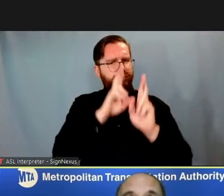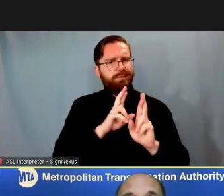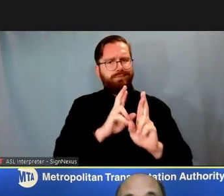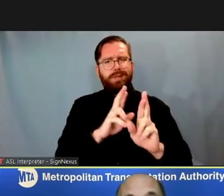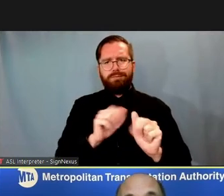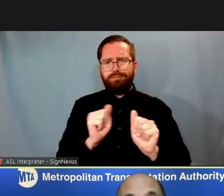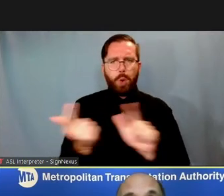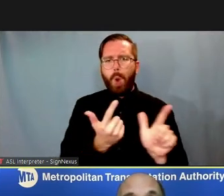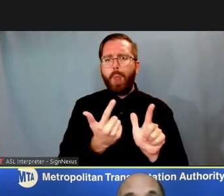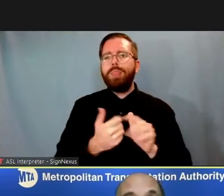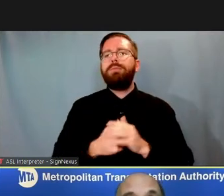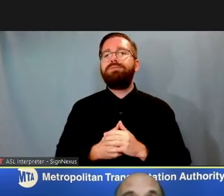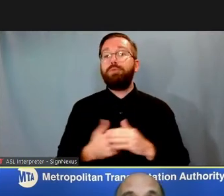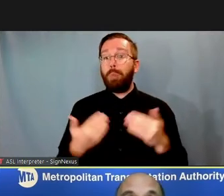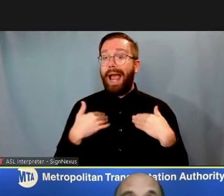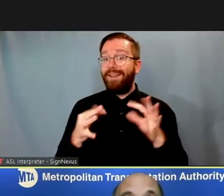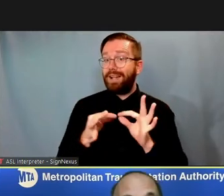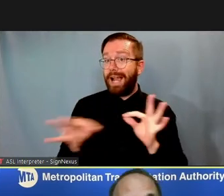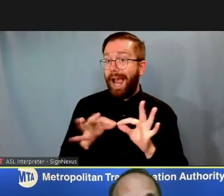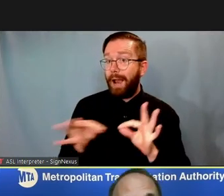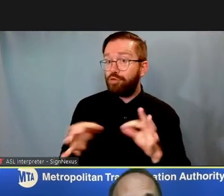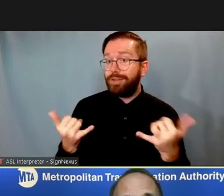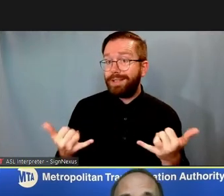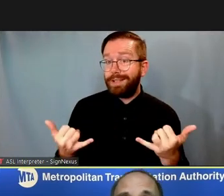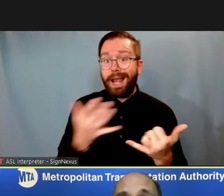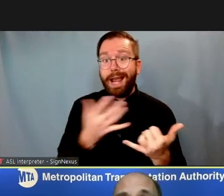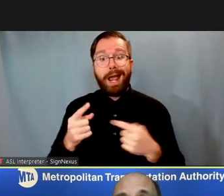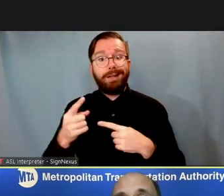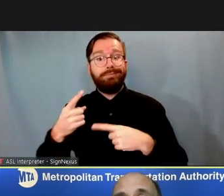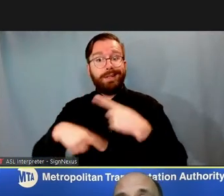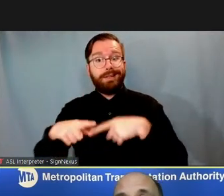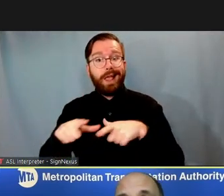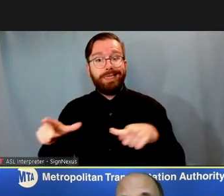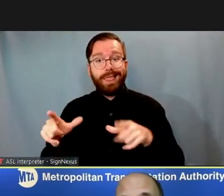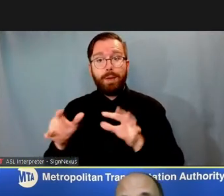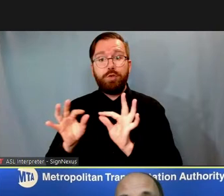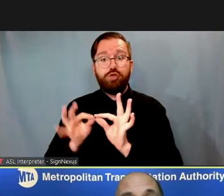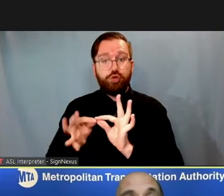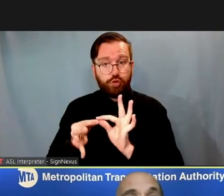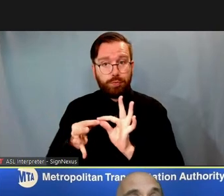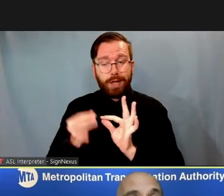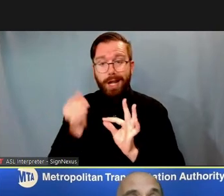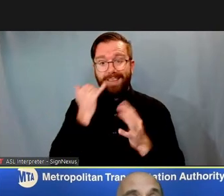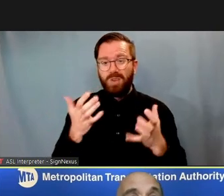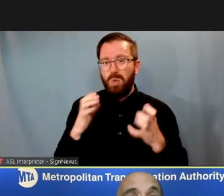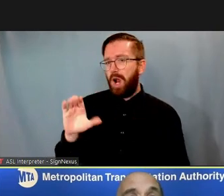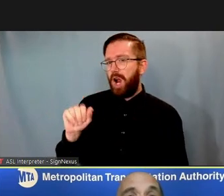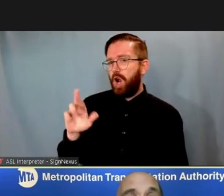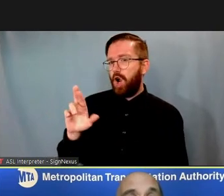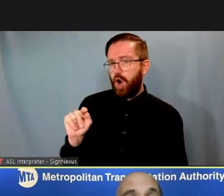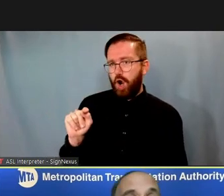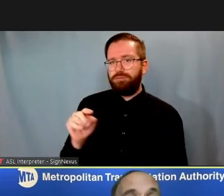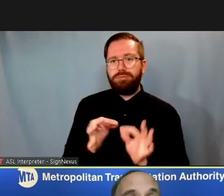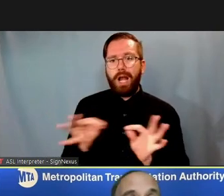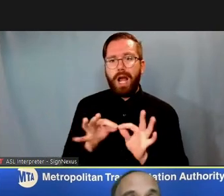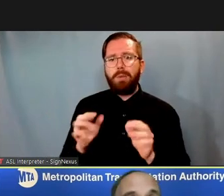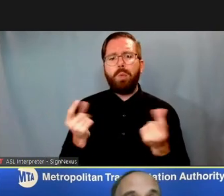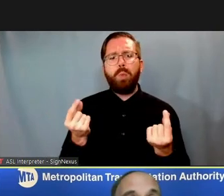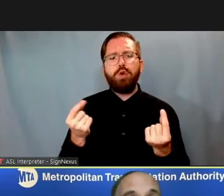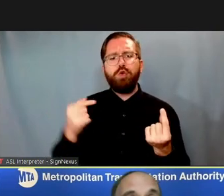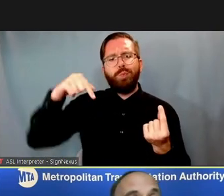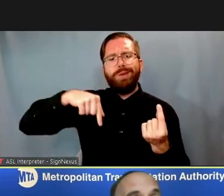language interpreters are available at today's hearing to turn on cart captioning use the cc button on the bottom of the